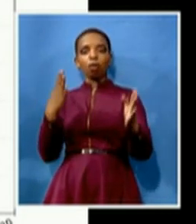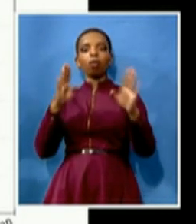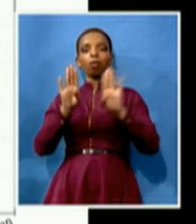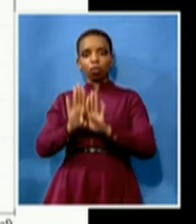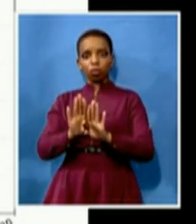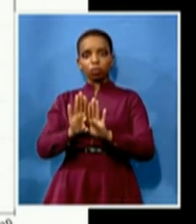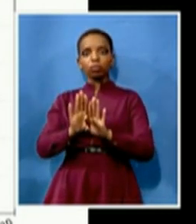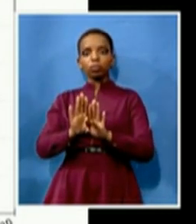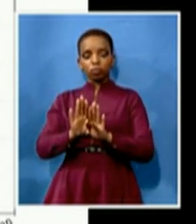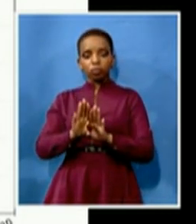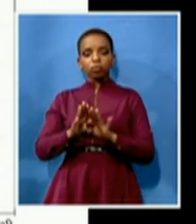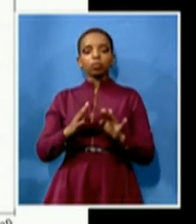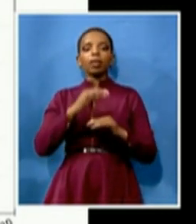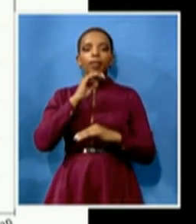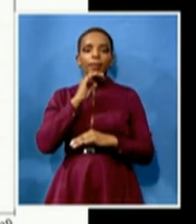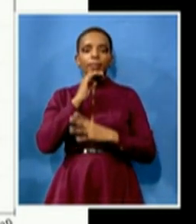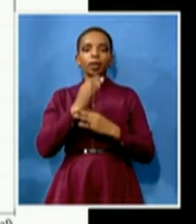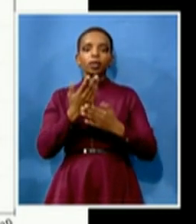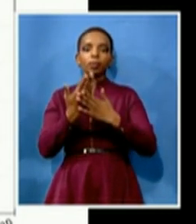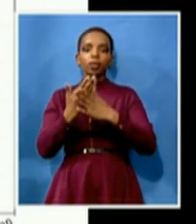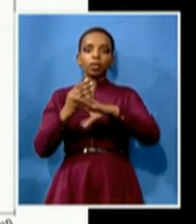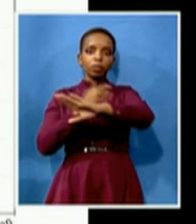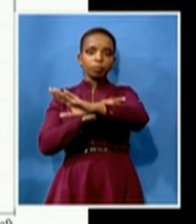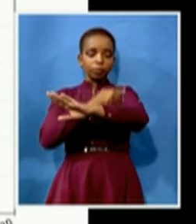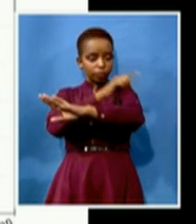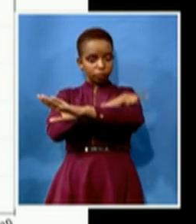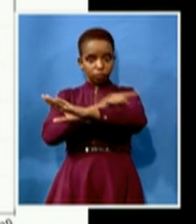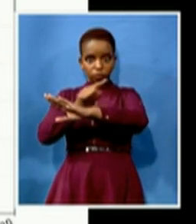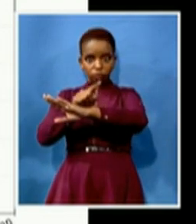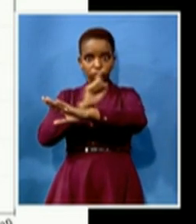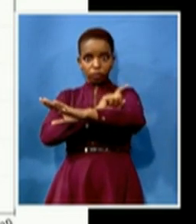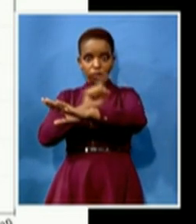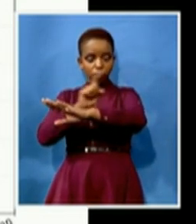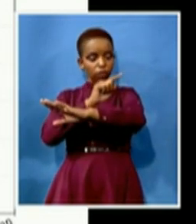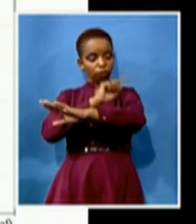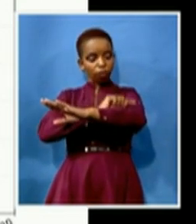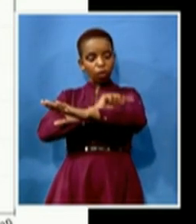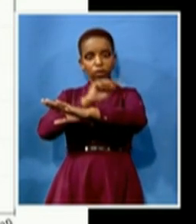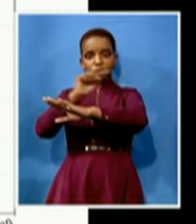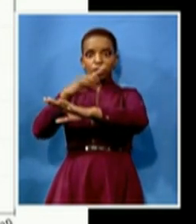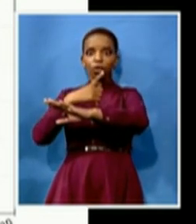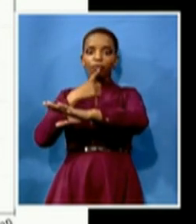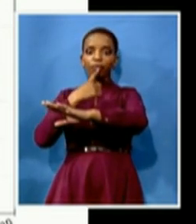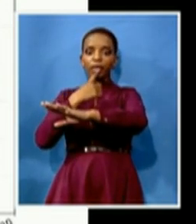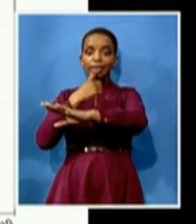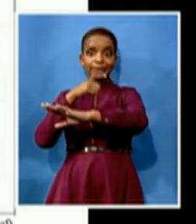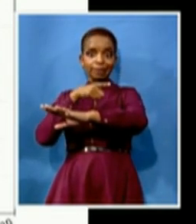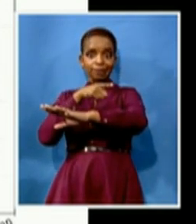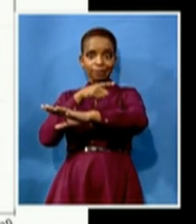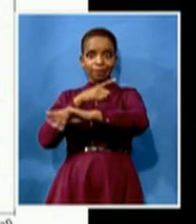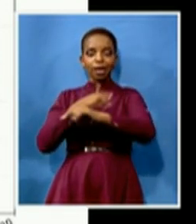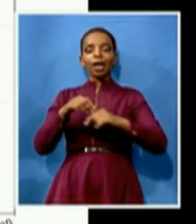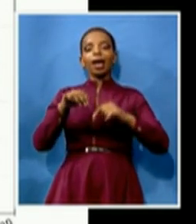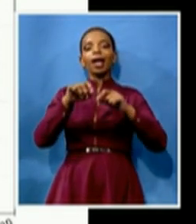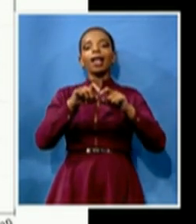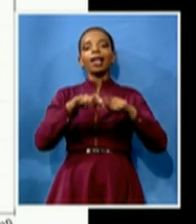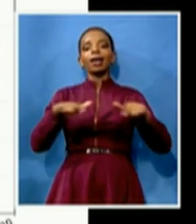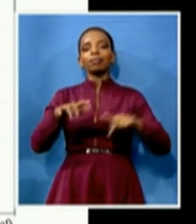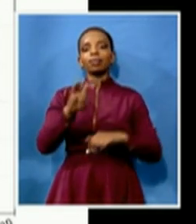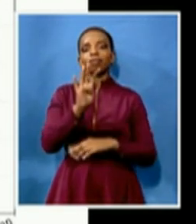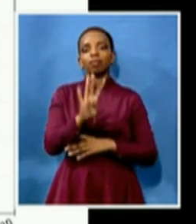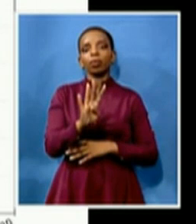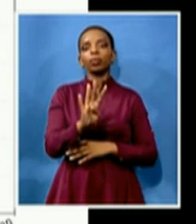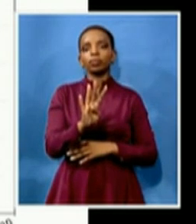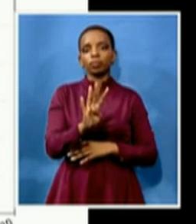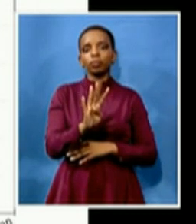line here. Let's focus on the red, which is basically level 4. The impact, in order to bring this level 4